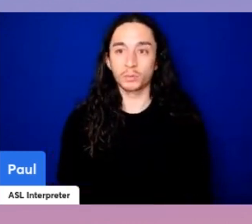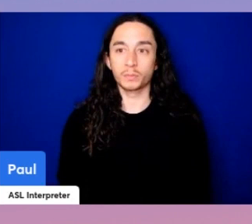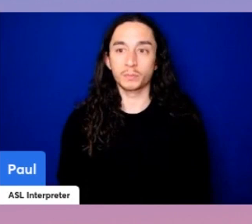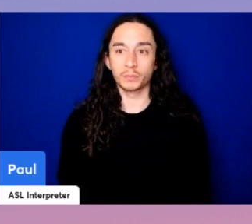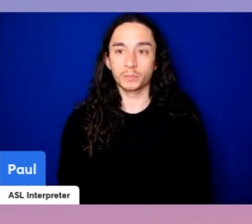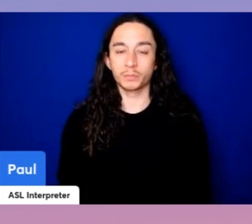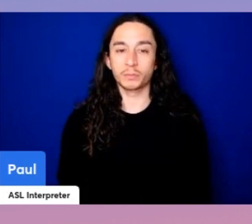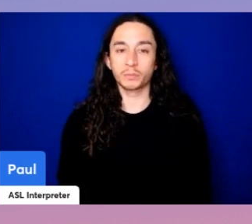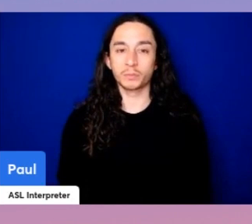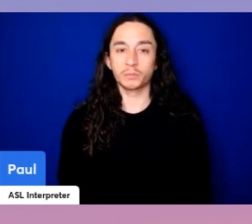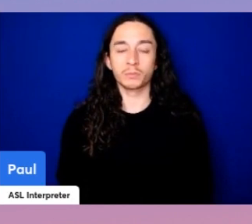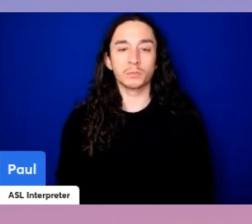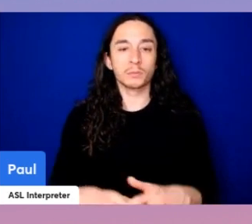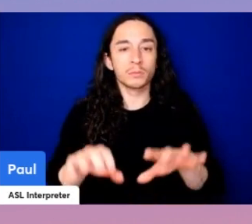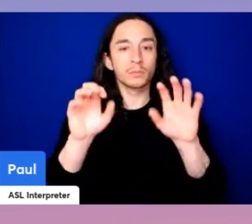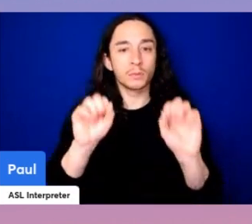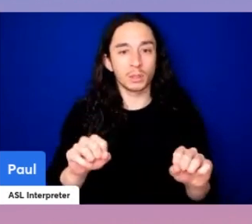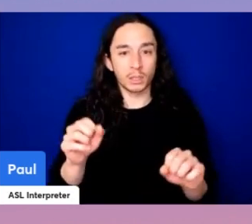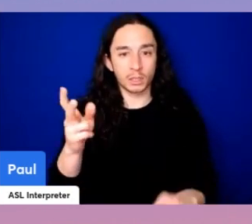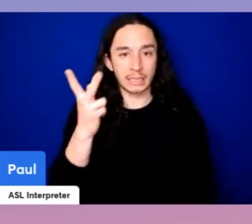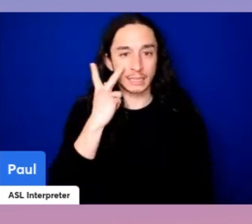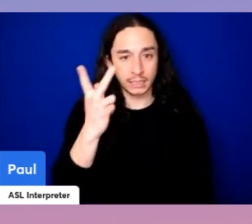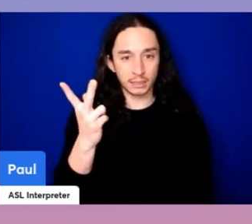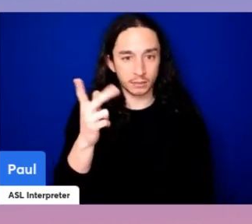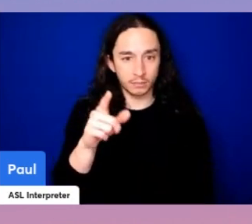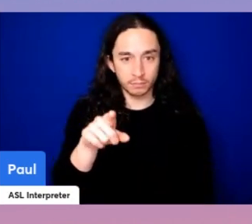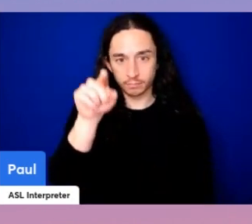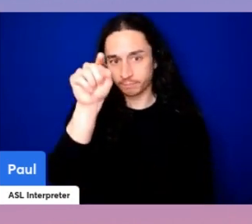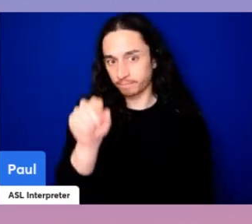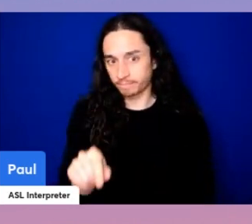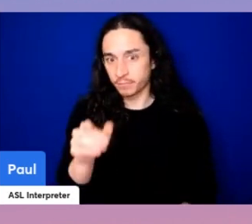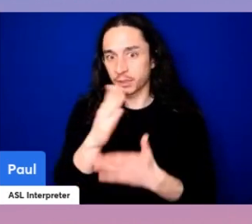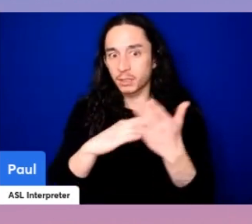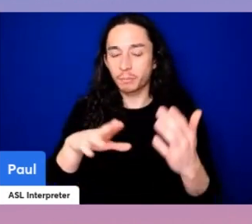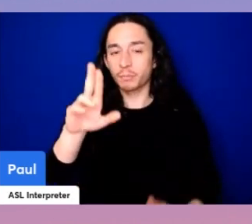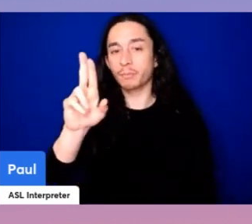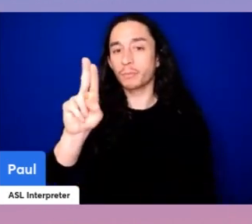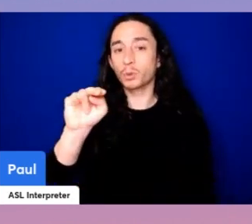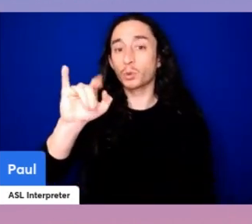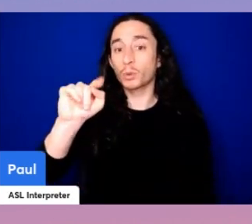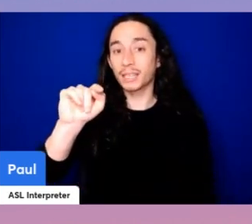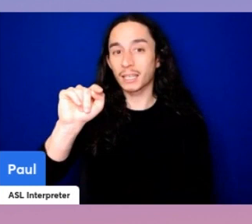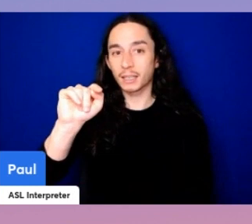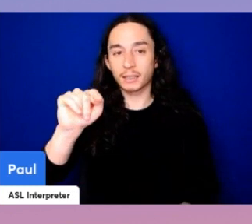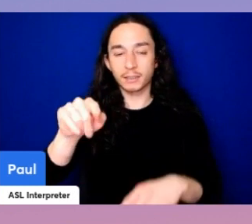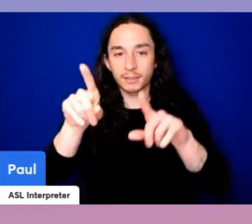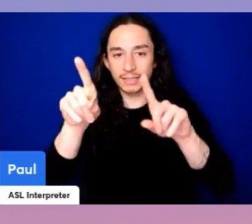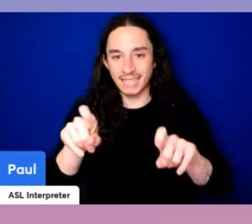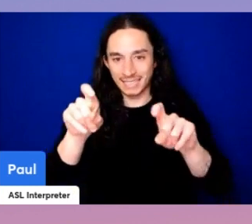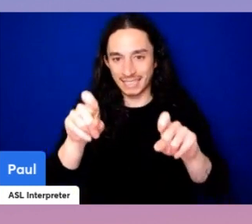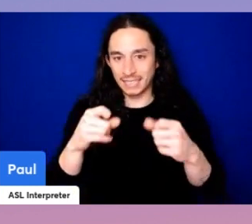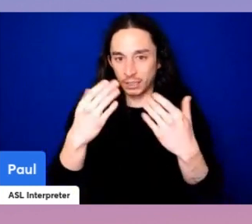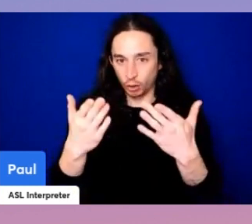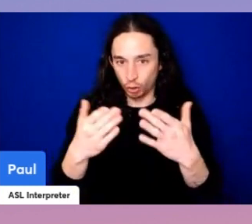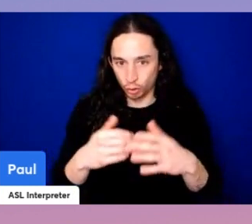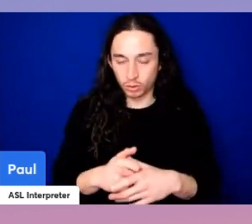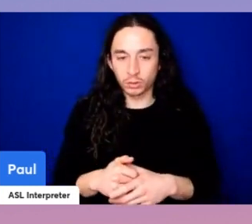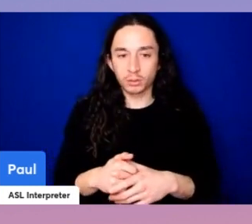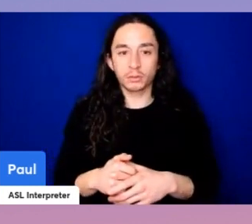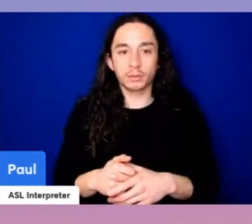So as you can see here, I do some unit tests in here, but different with the